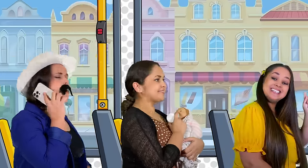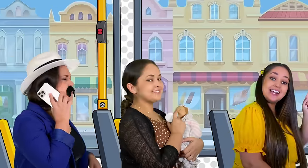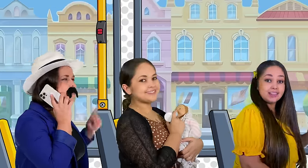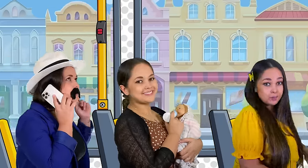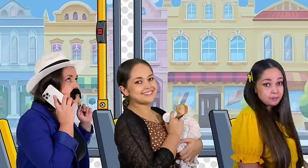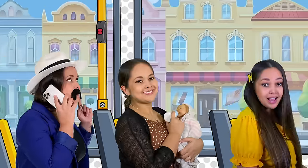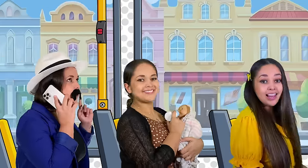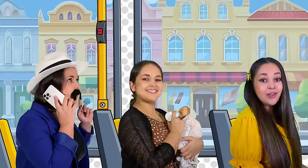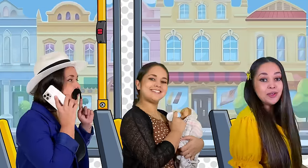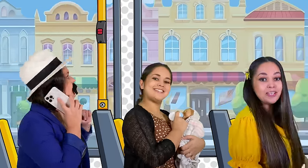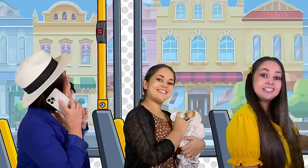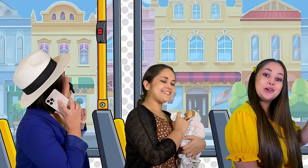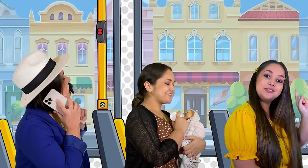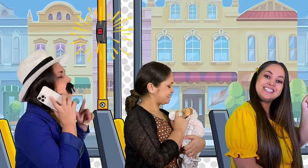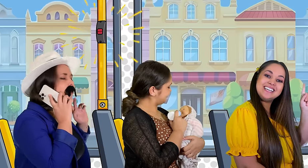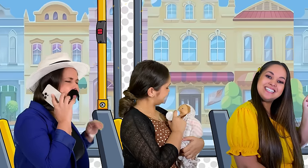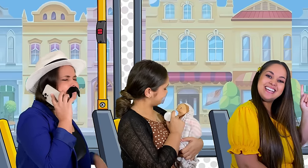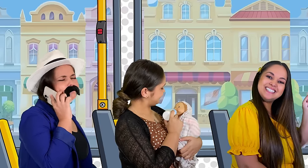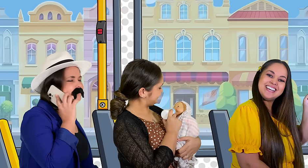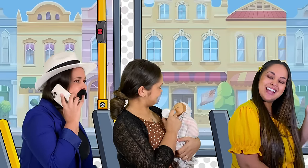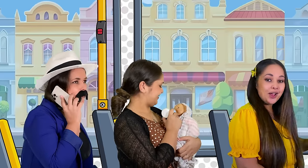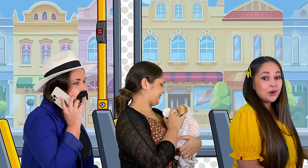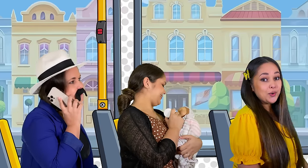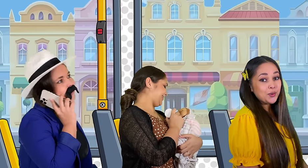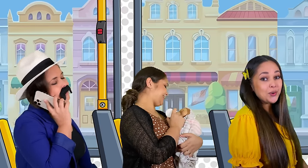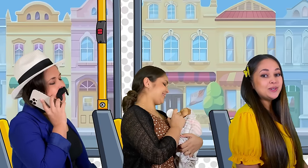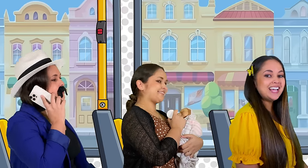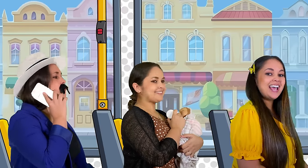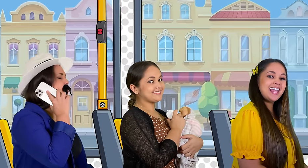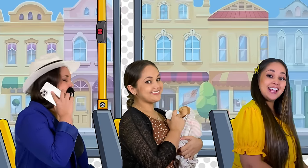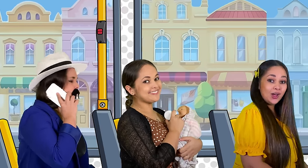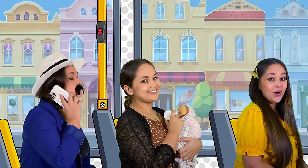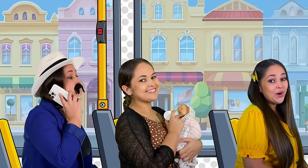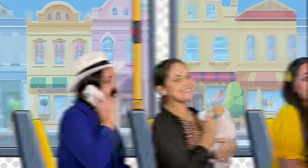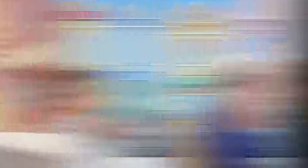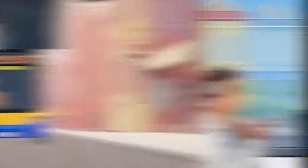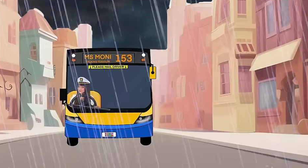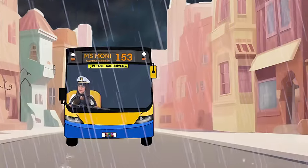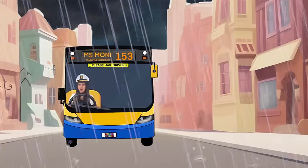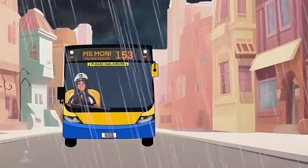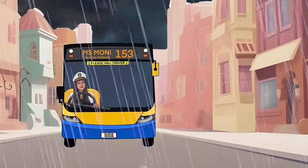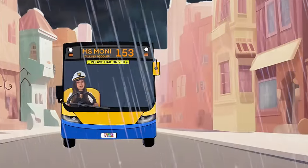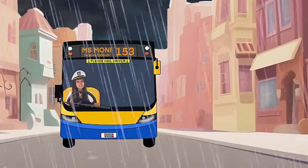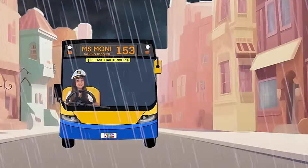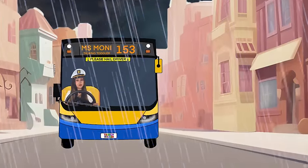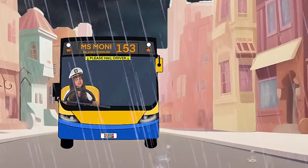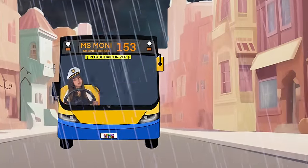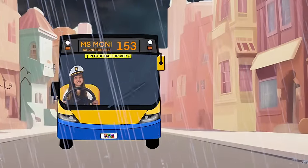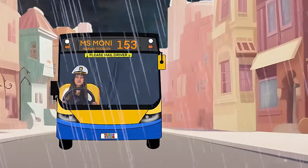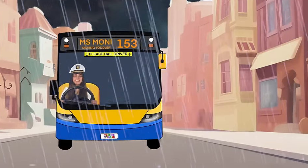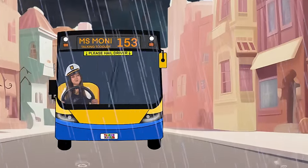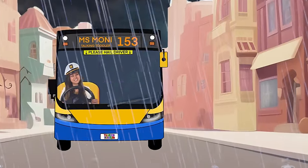ding, ding. The bell on the bus goes ding, ding, ding, all day long. The wipers on the bus